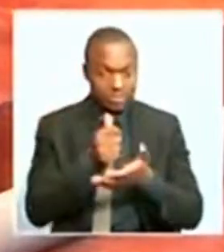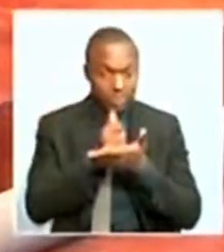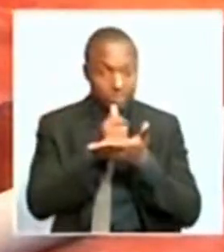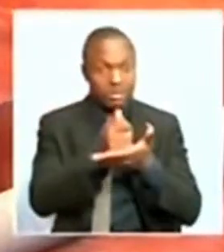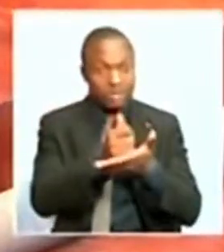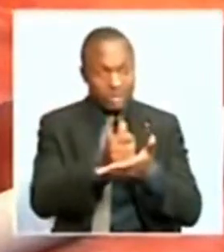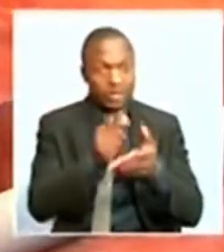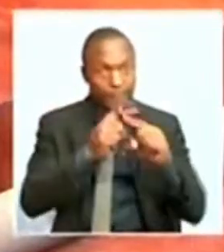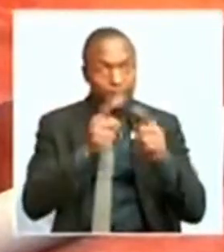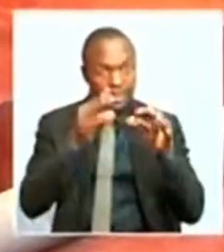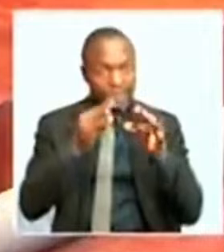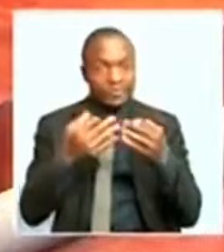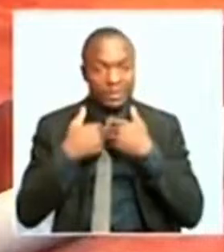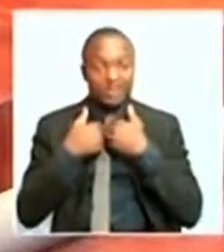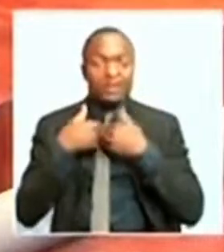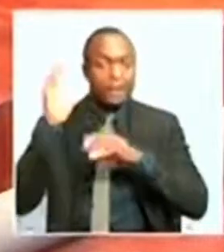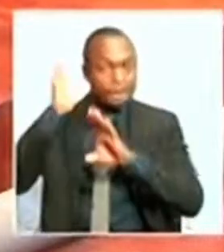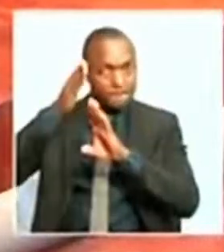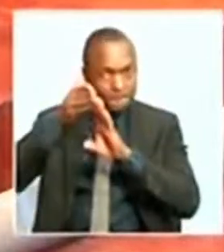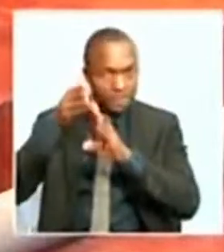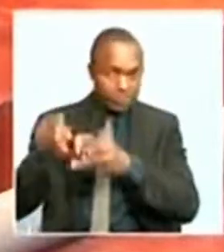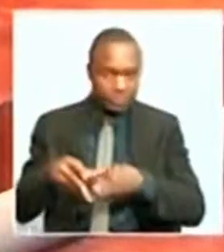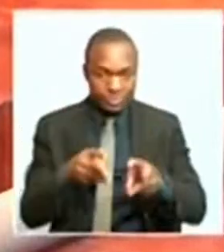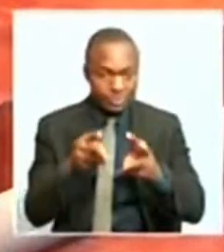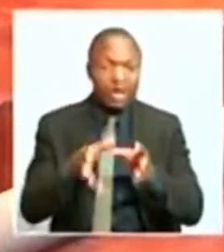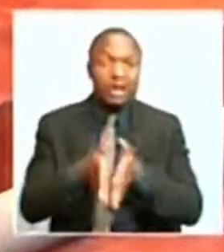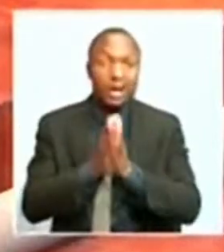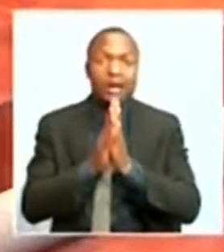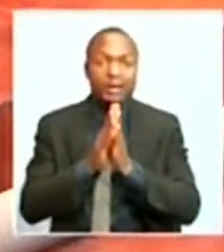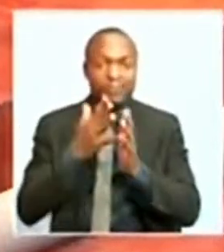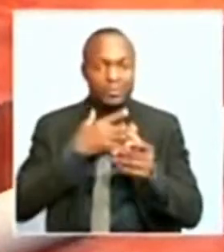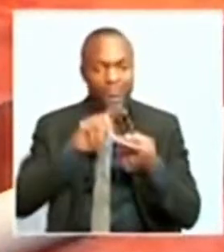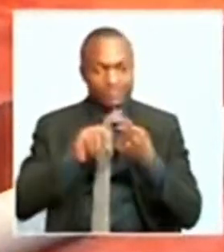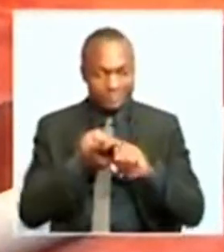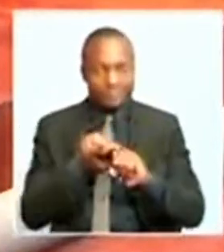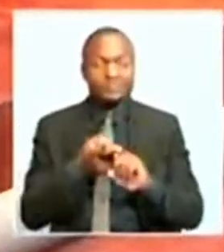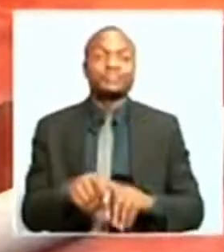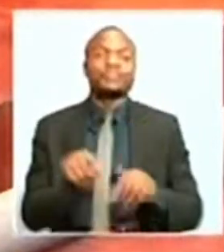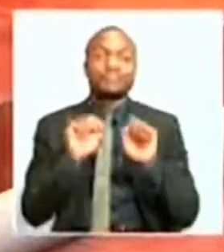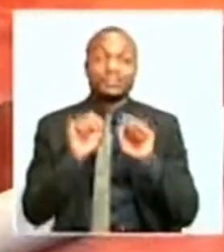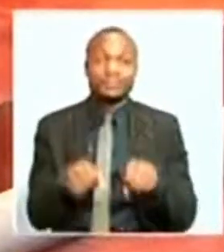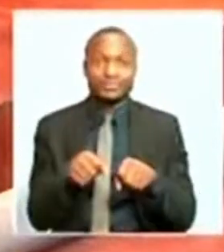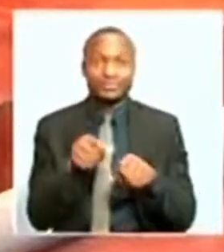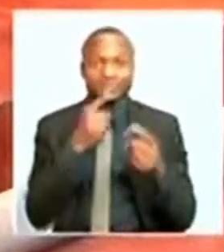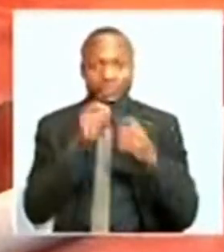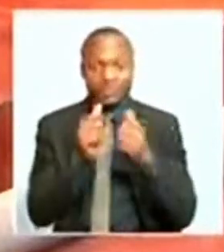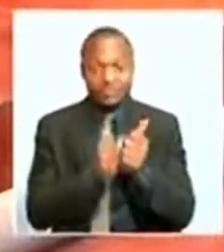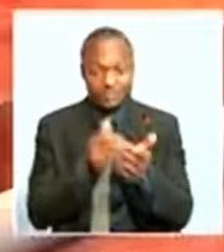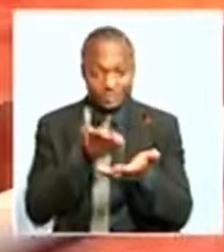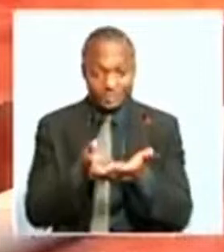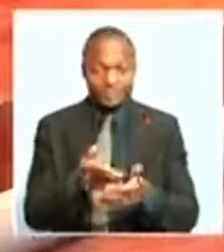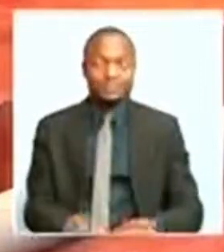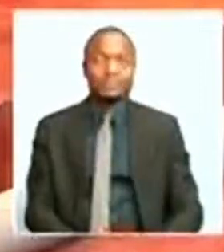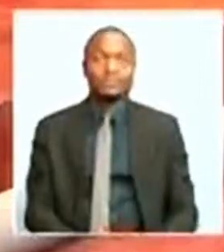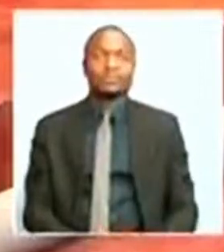are specific measures, I'll ask my colleague to speak to them. Maybe you can speak to it, then I'll come.